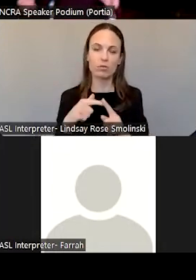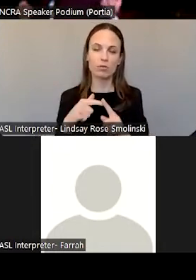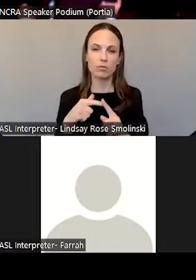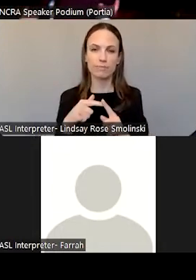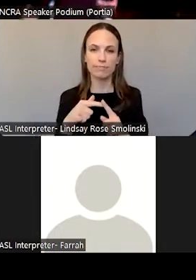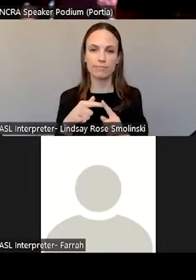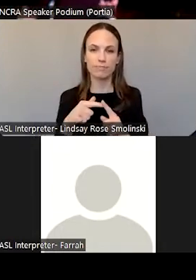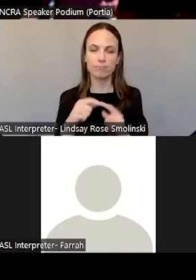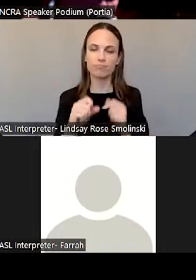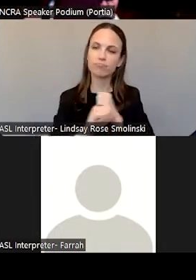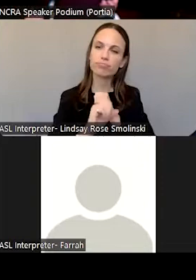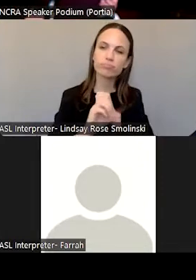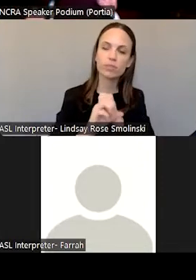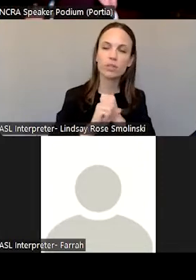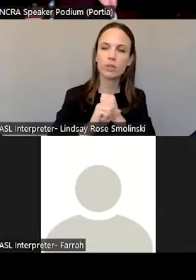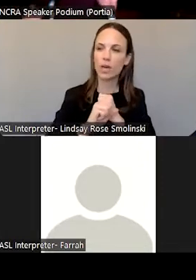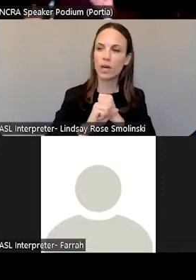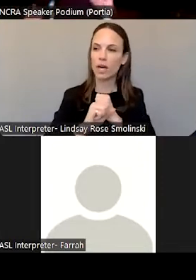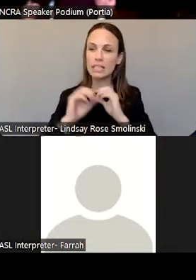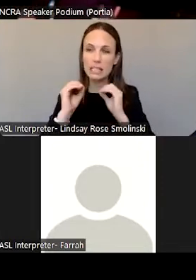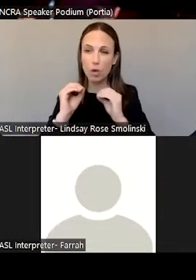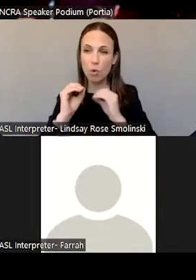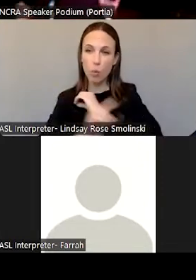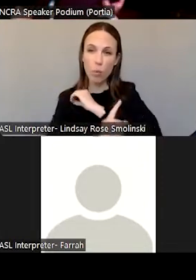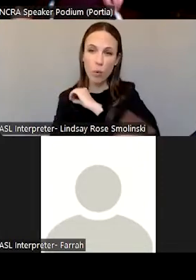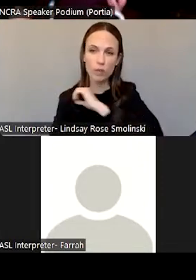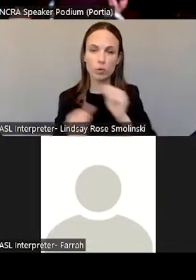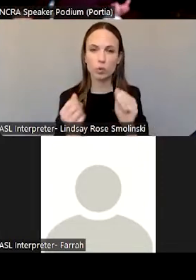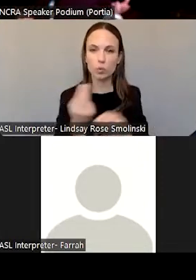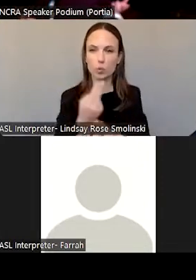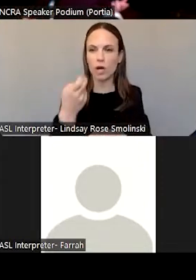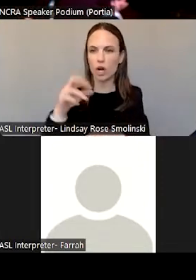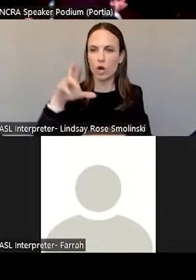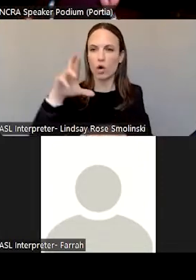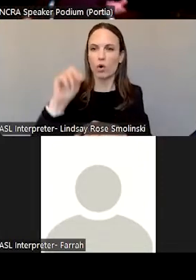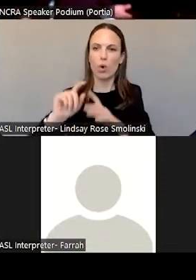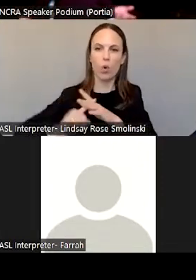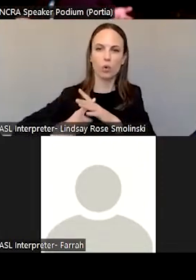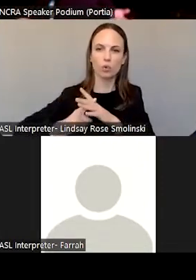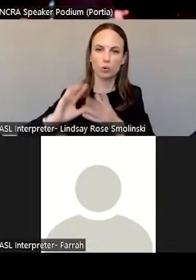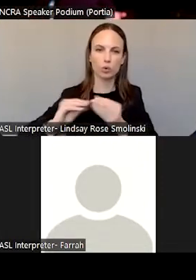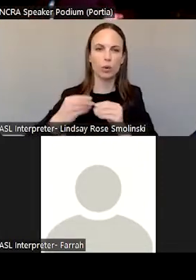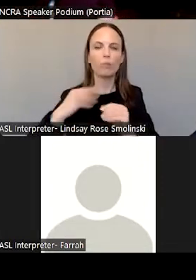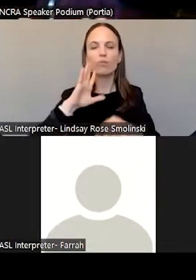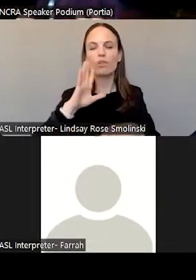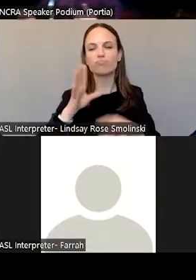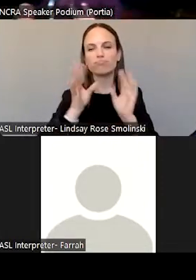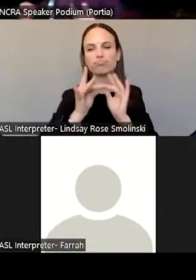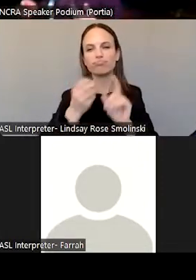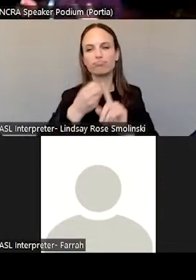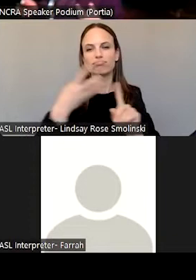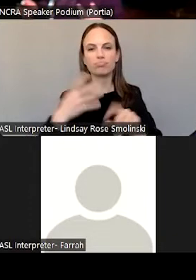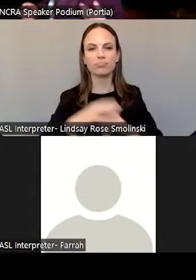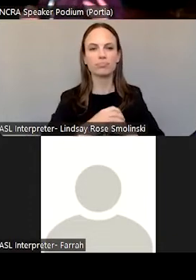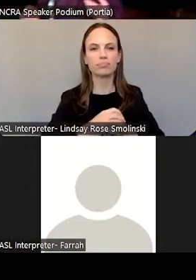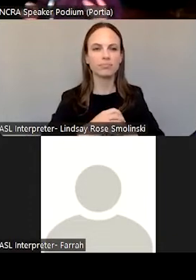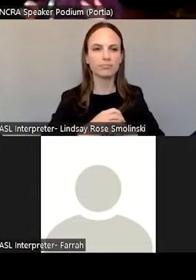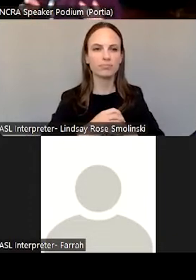to promote zero waste using that hero origin story. So I'm going to tell you a little bit about that.